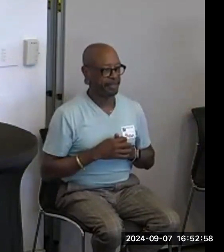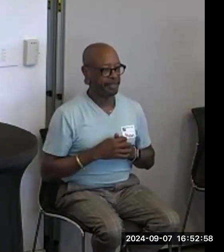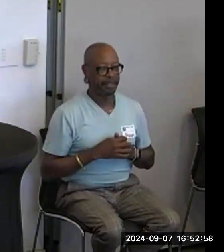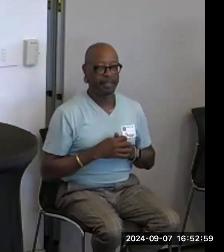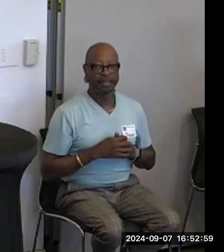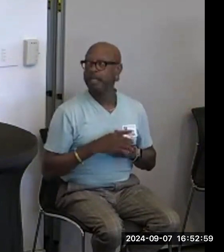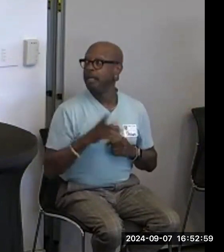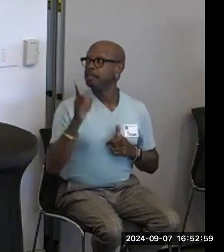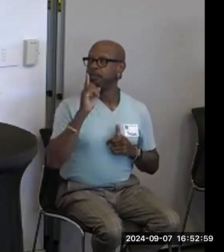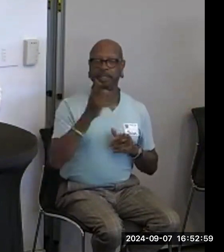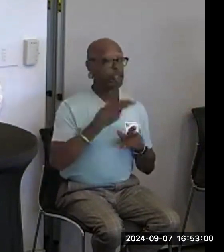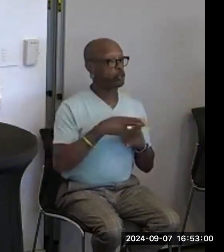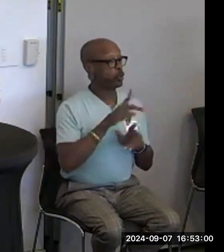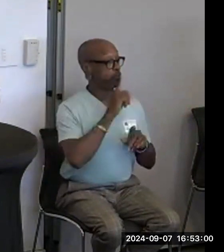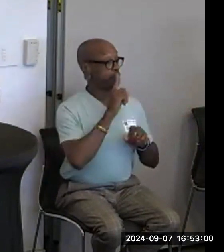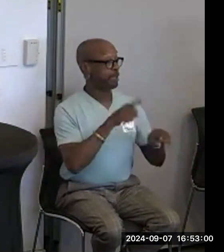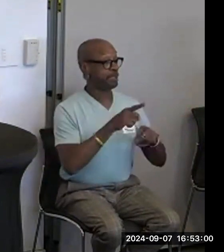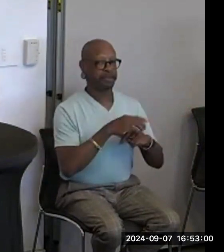Well,